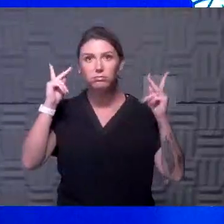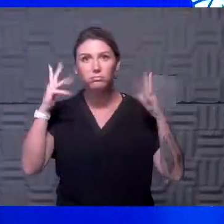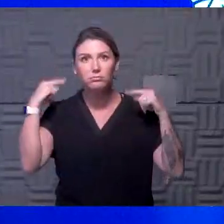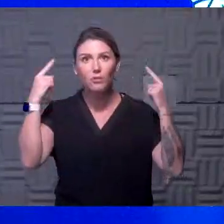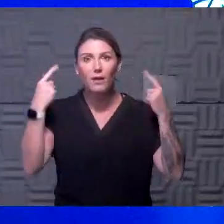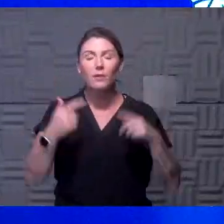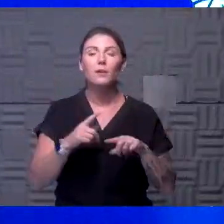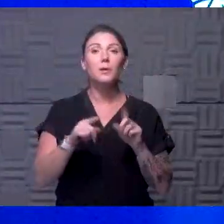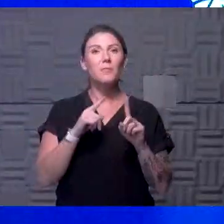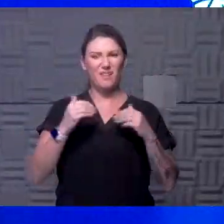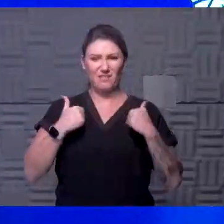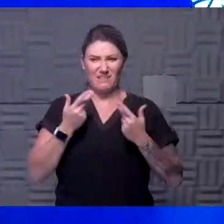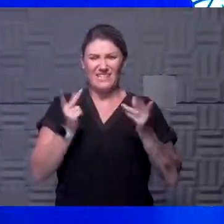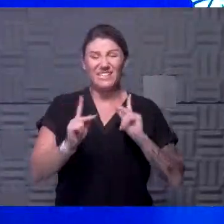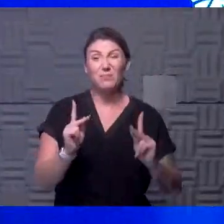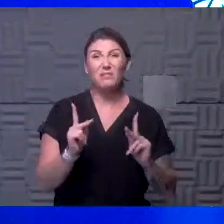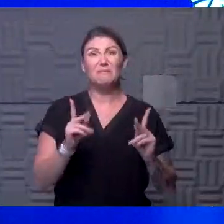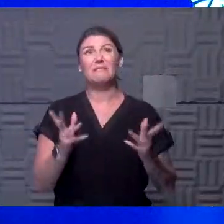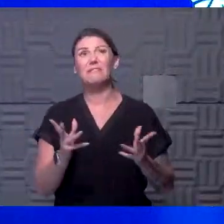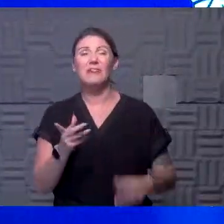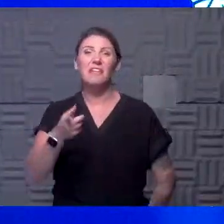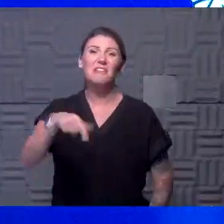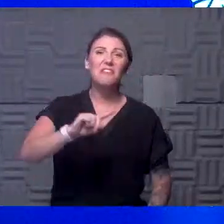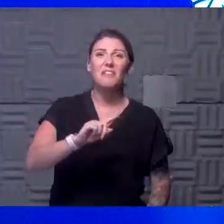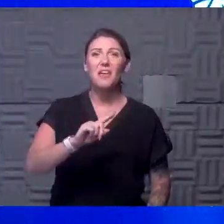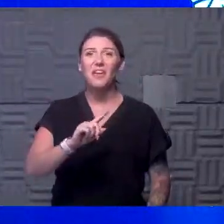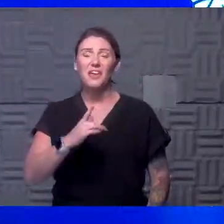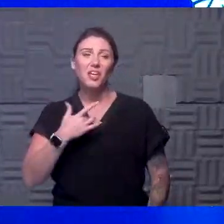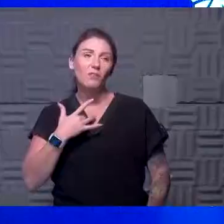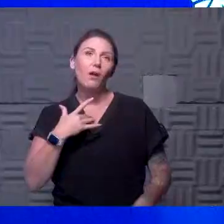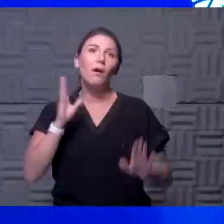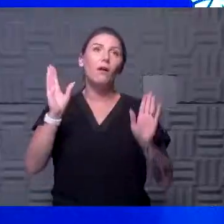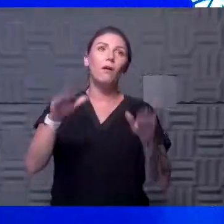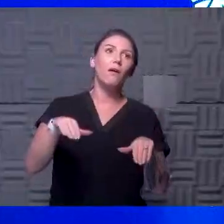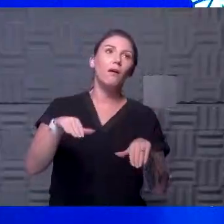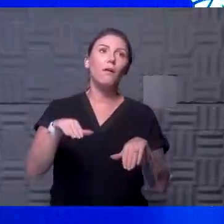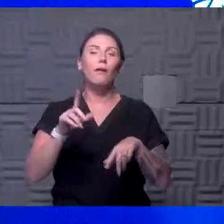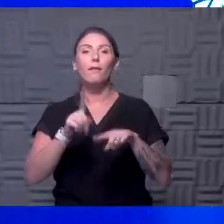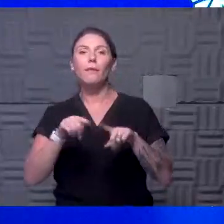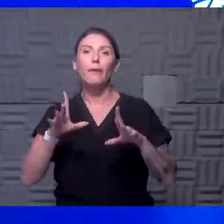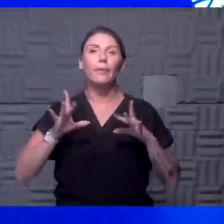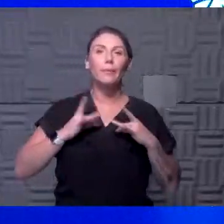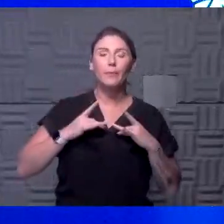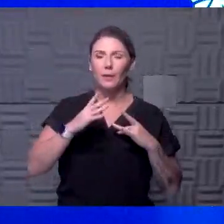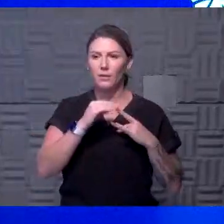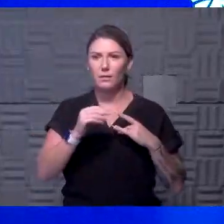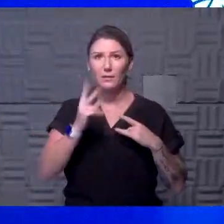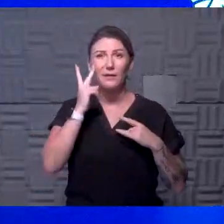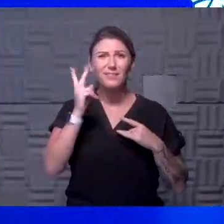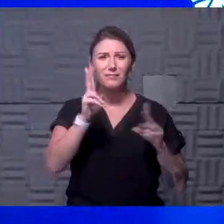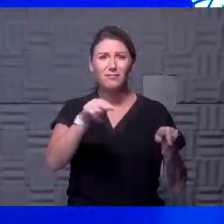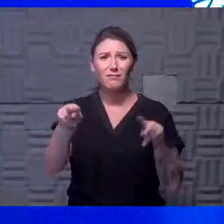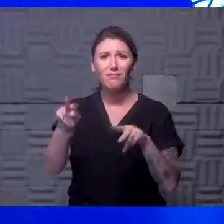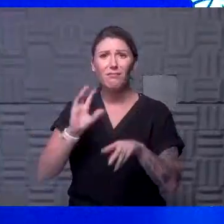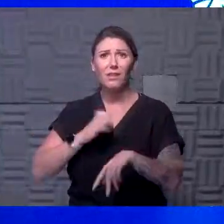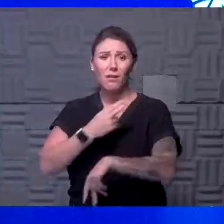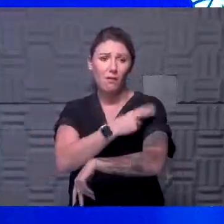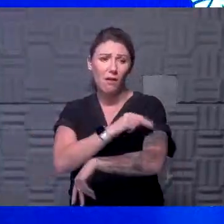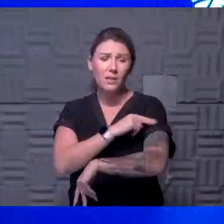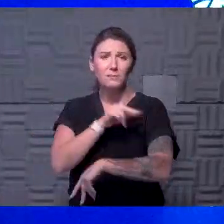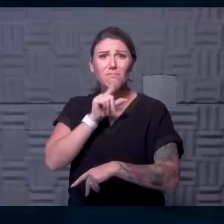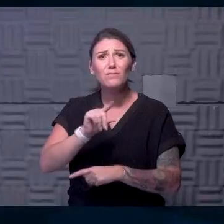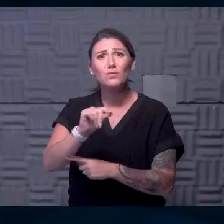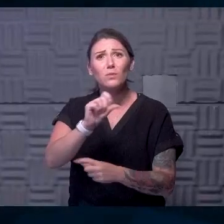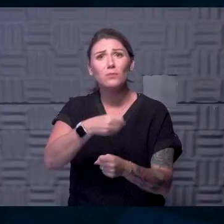wearing a mask. I think, oh gosh, they feel invulnerable. And then I look around our hospital, I see these 20-year-olds hospitalized, and they just don't know.